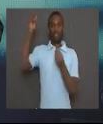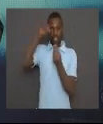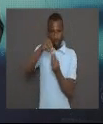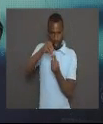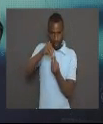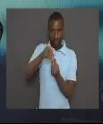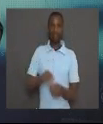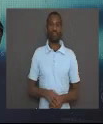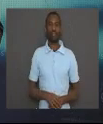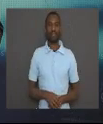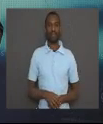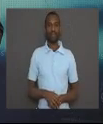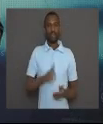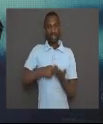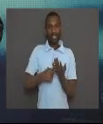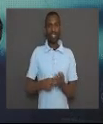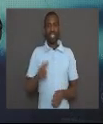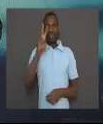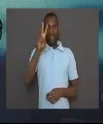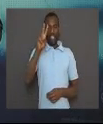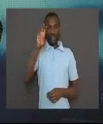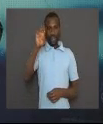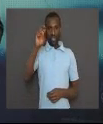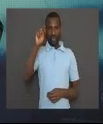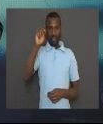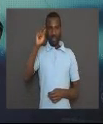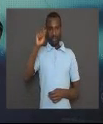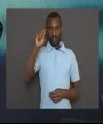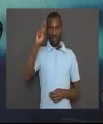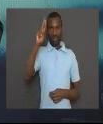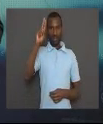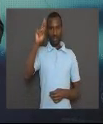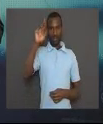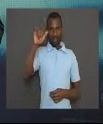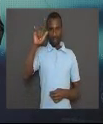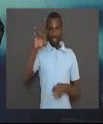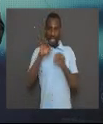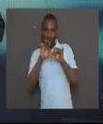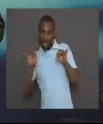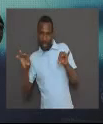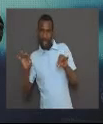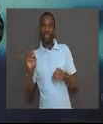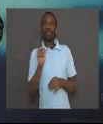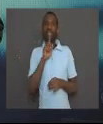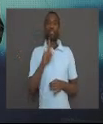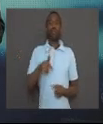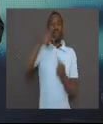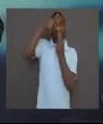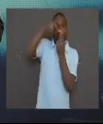A Venturi meter allows us to monitor the difference in